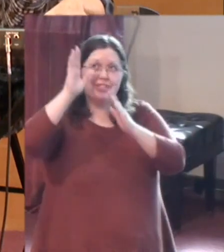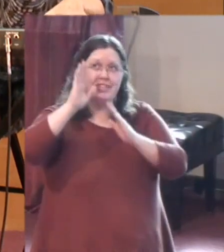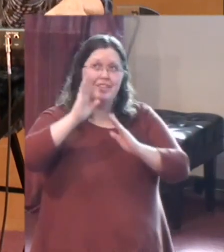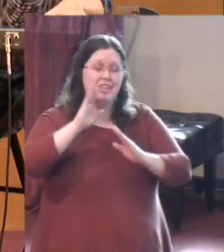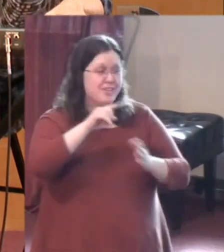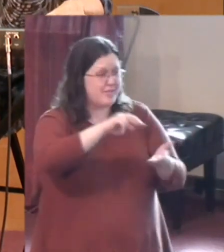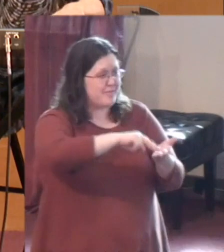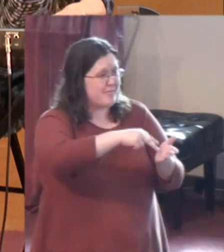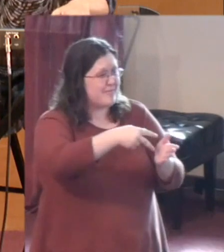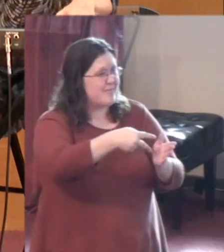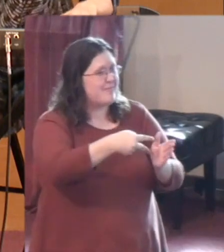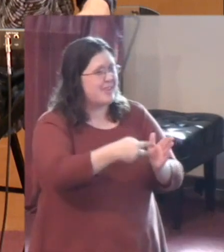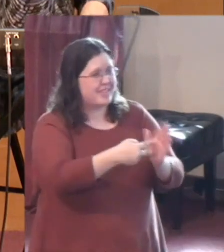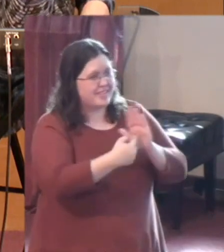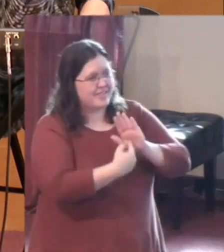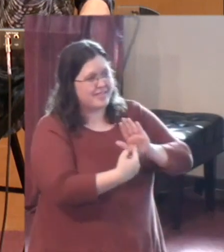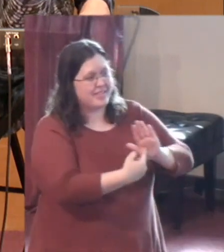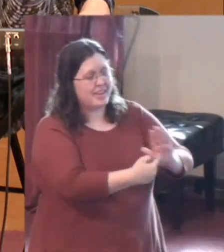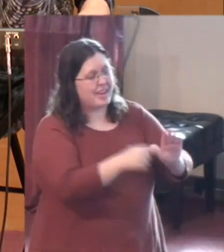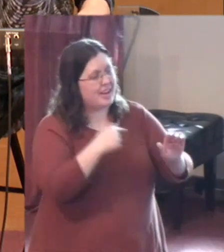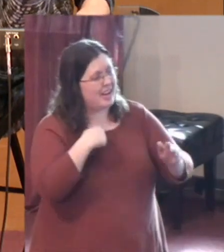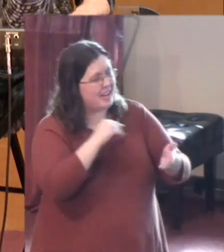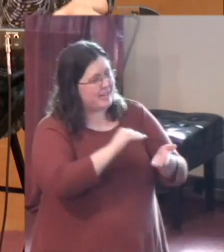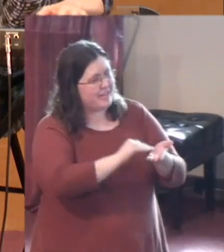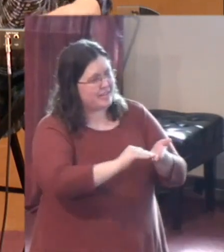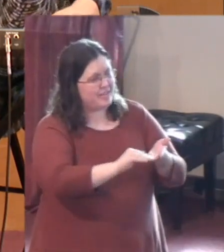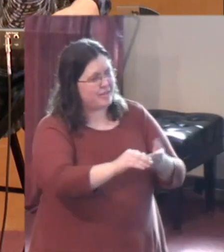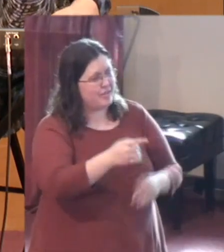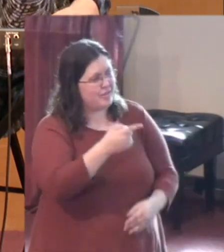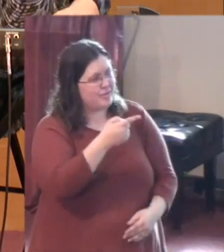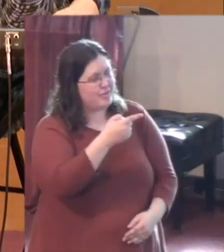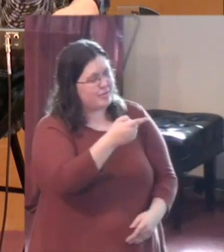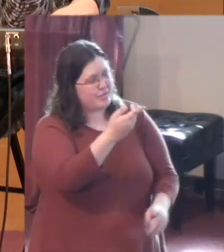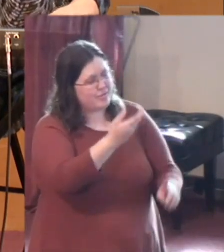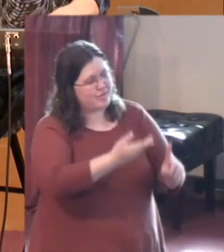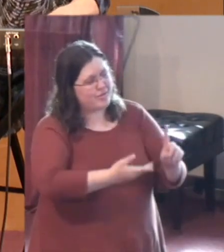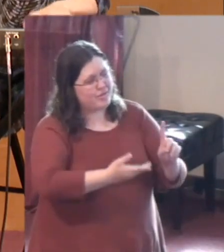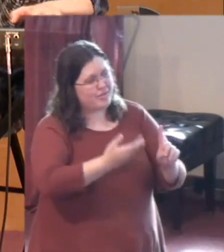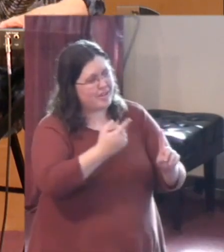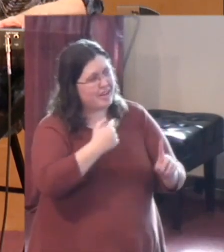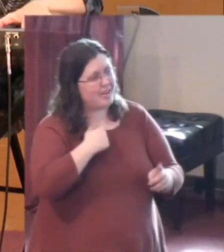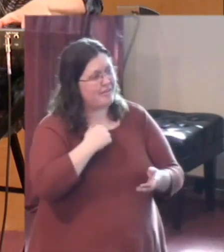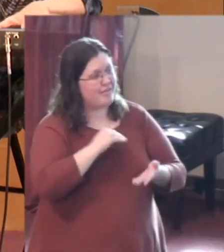to be. I forgive you.